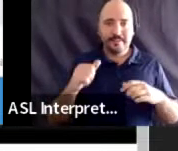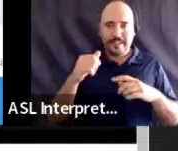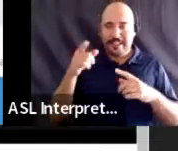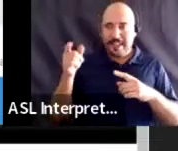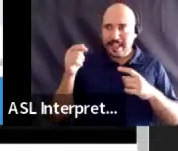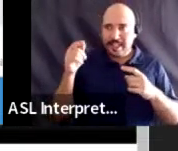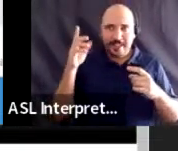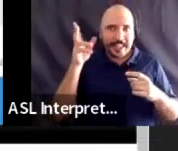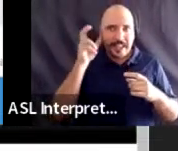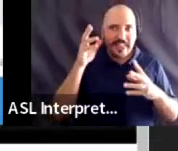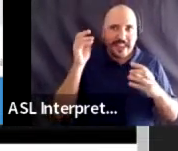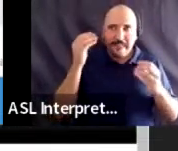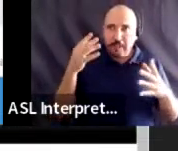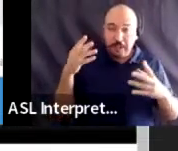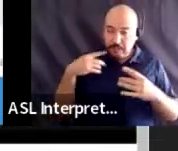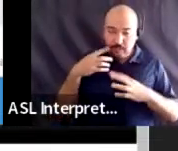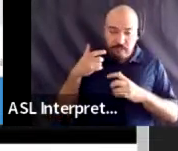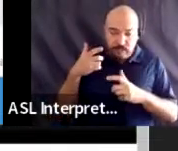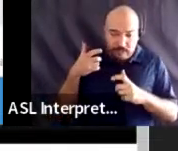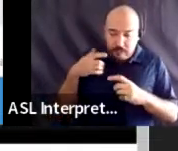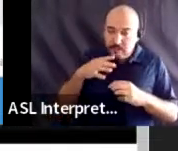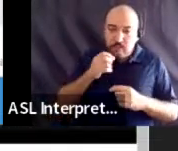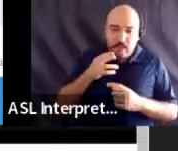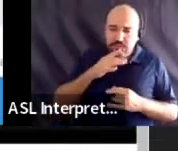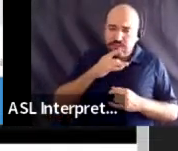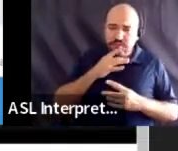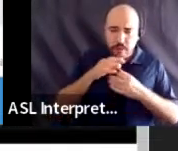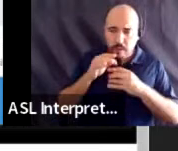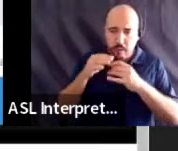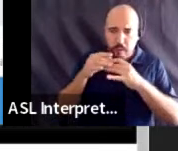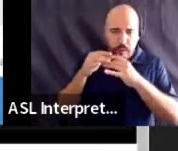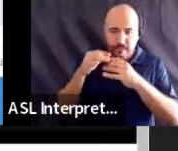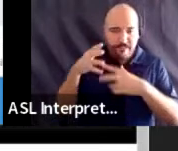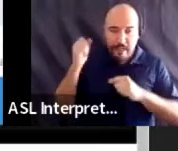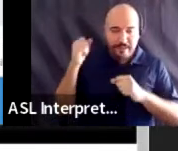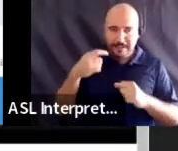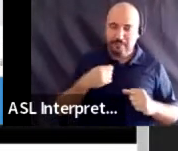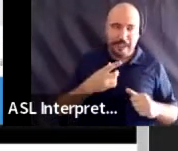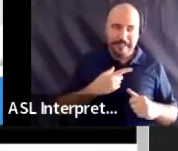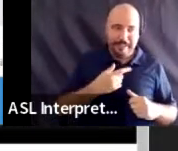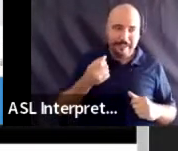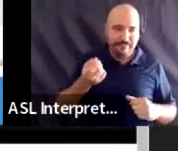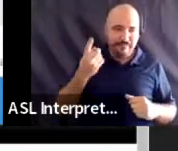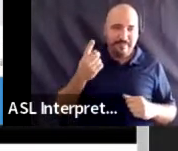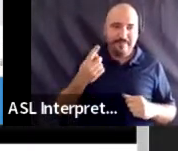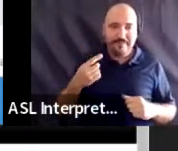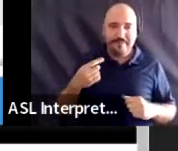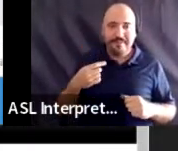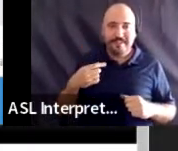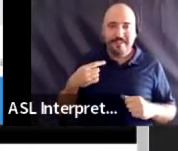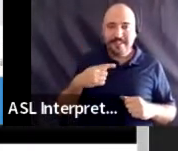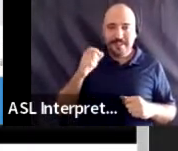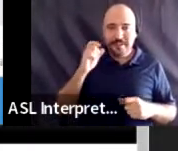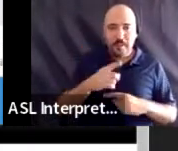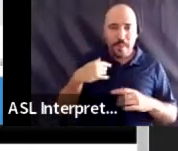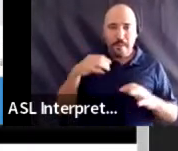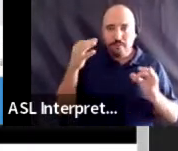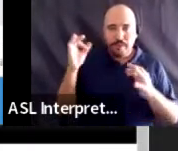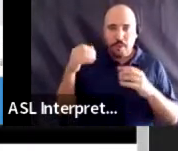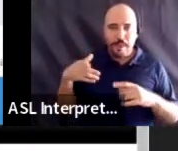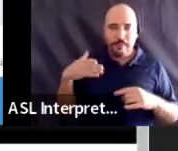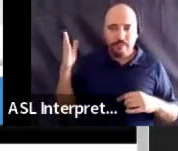in like that. It's amazing. Lift slower, slower. Yeah, so I mean, you'll notice sometimes I do get distracted while I'm presenting, but that's